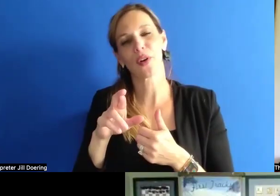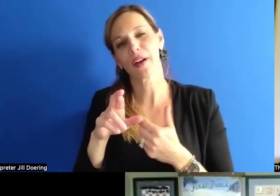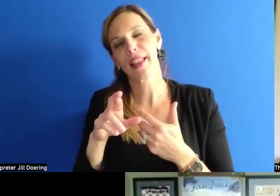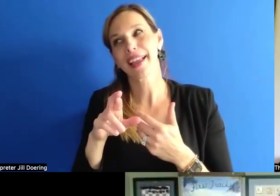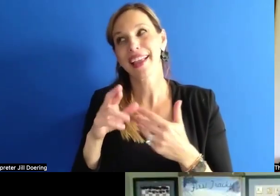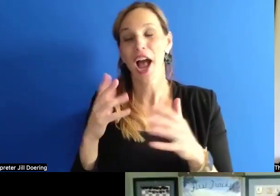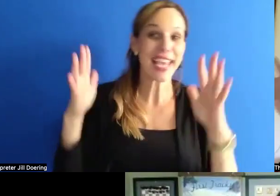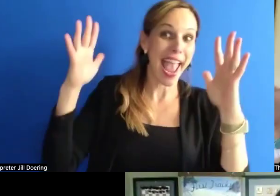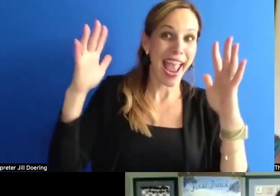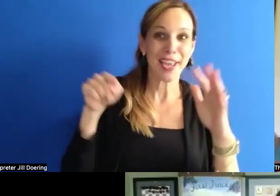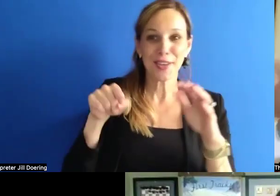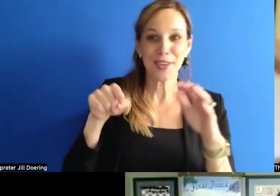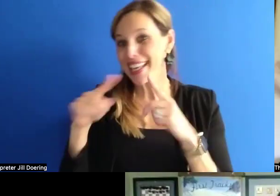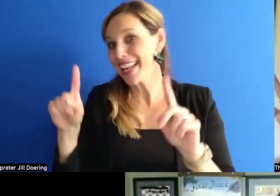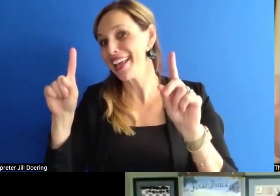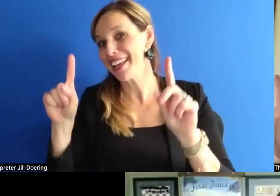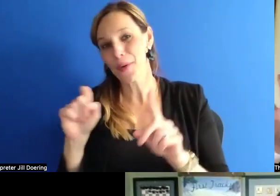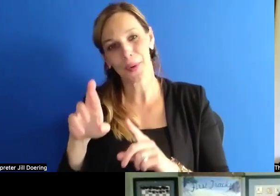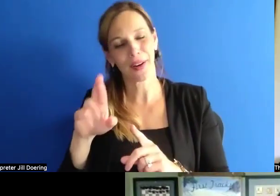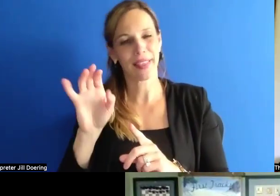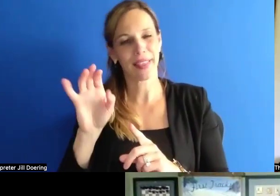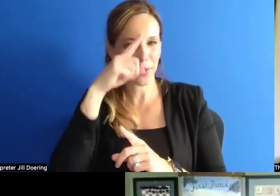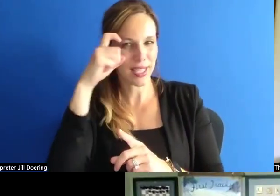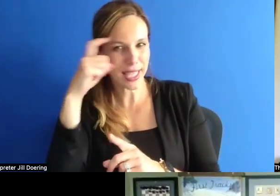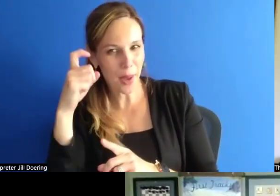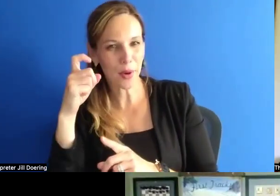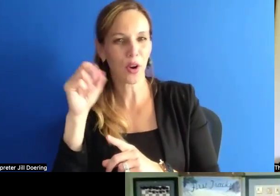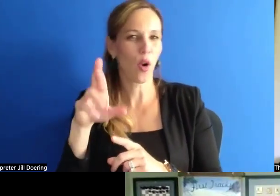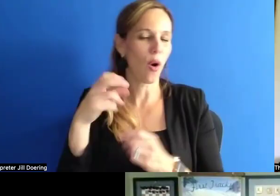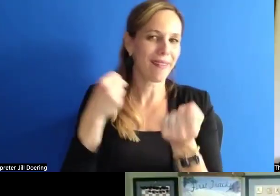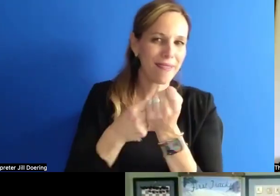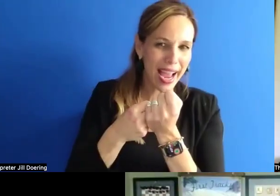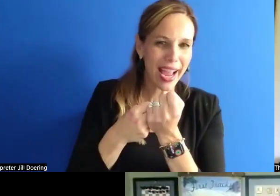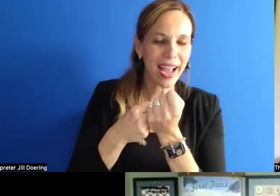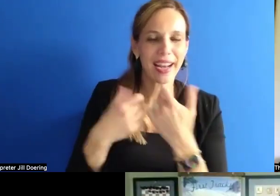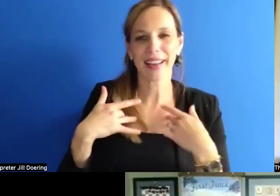the summer or band event. I'm like, one